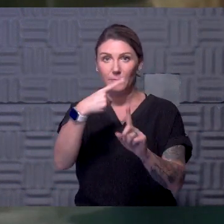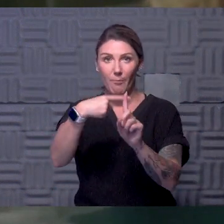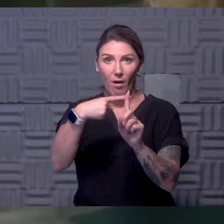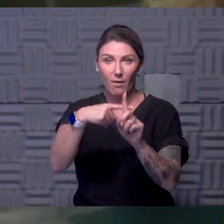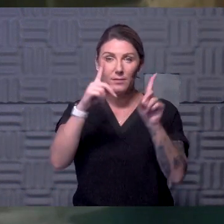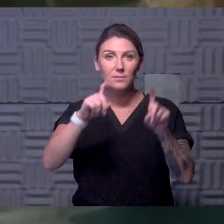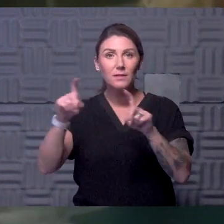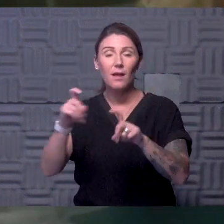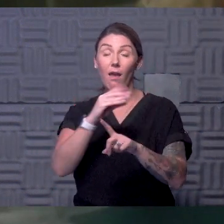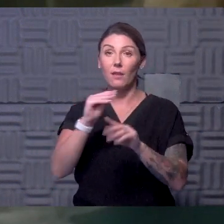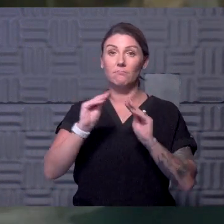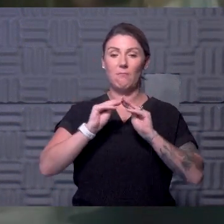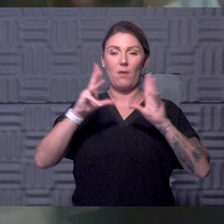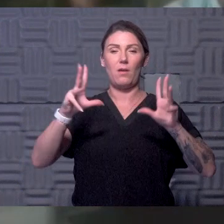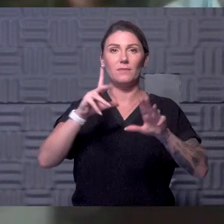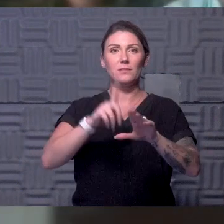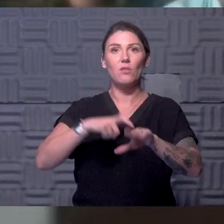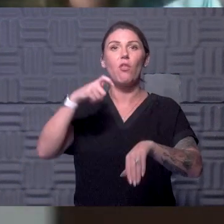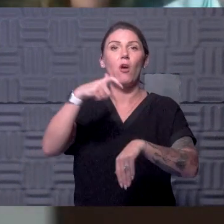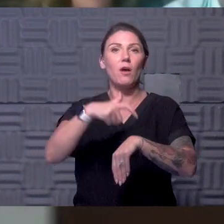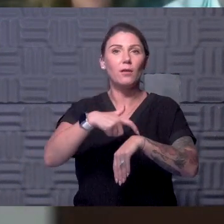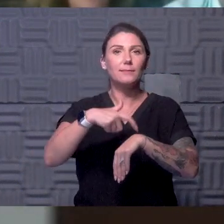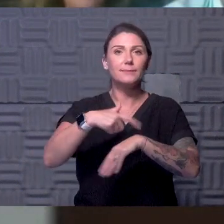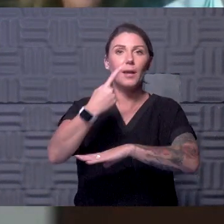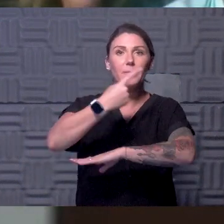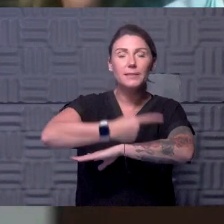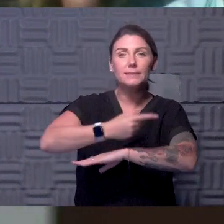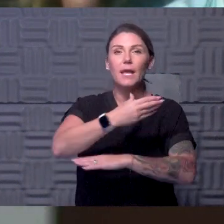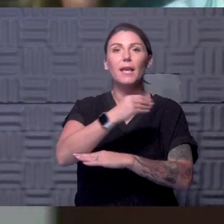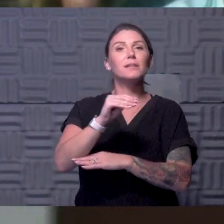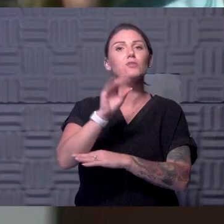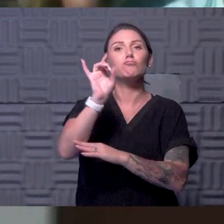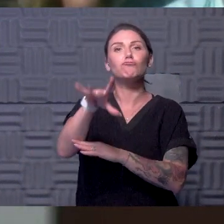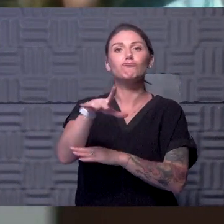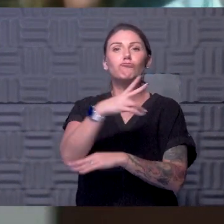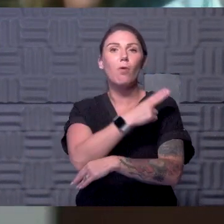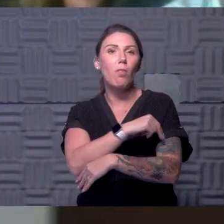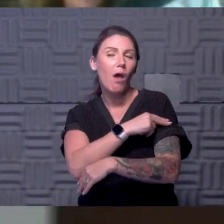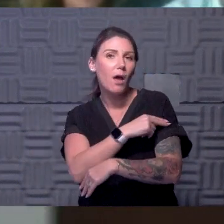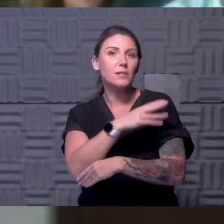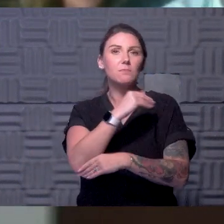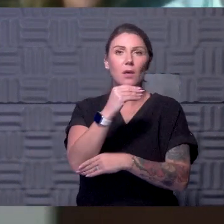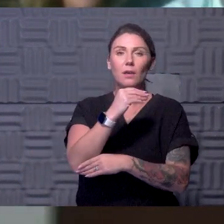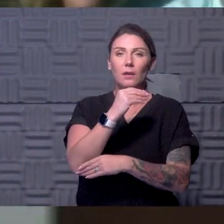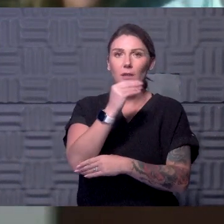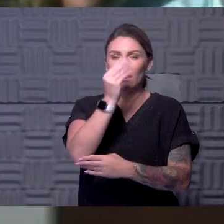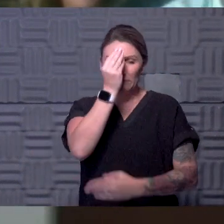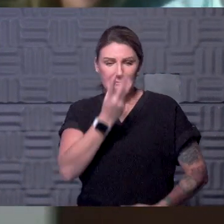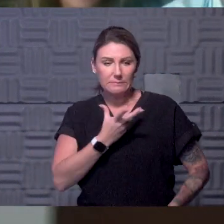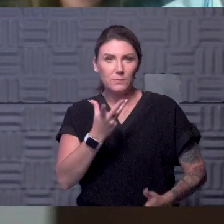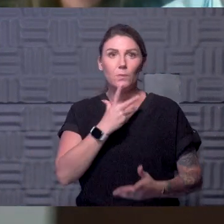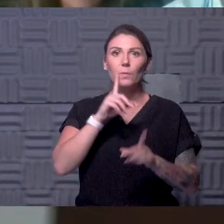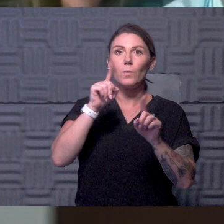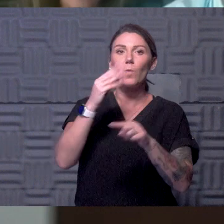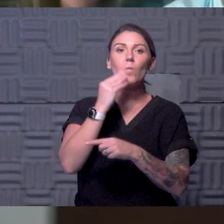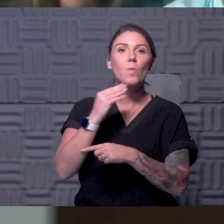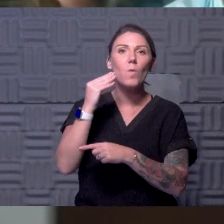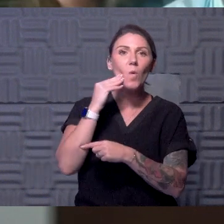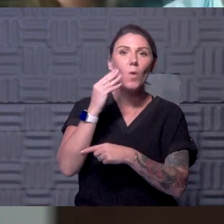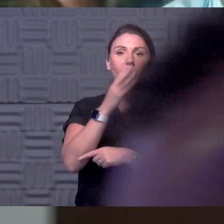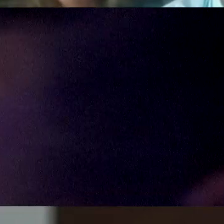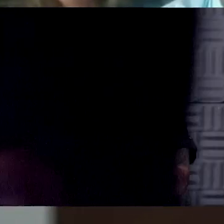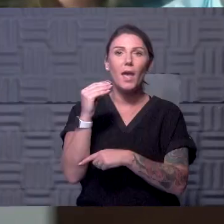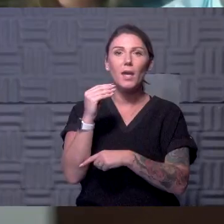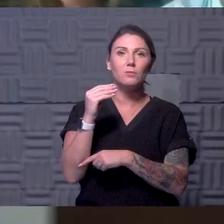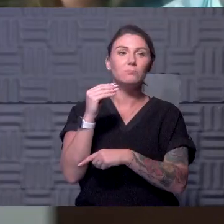obviously the longest days were dropping him off at the hospital and being told to go home, and that they would reach out to me,